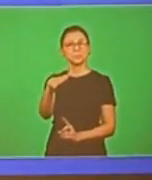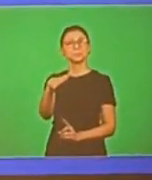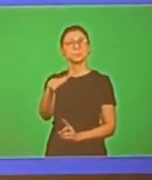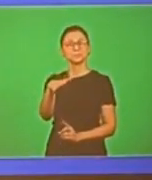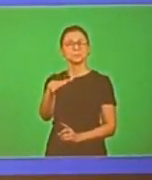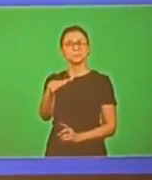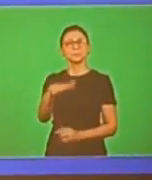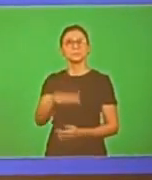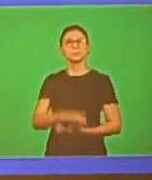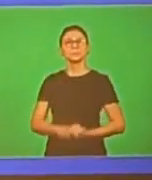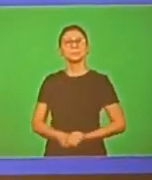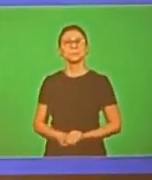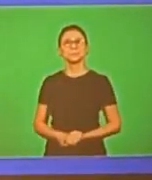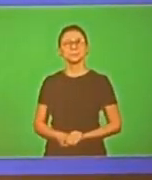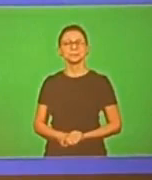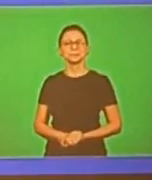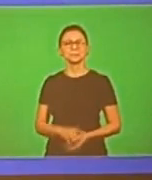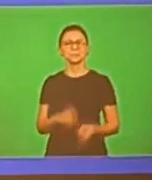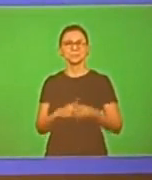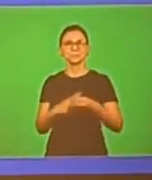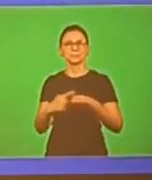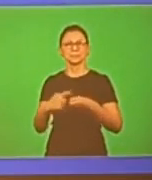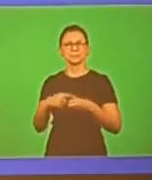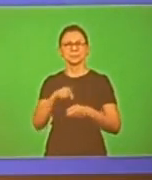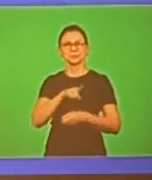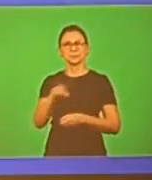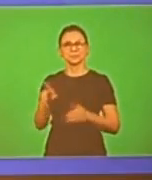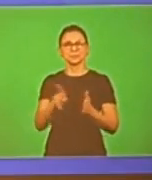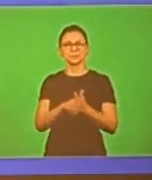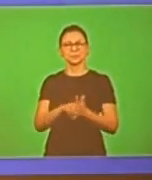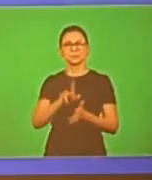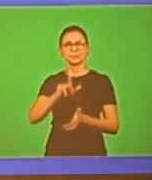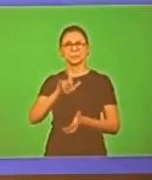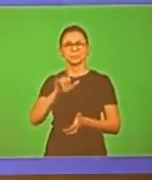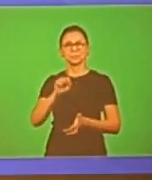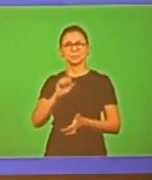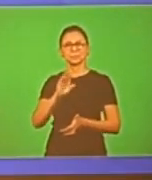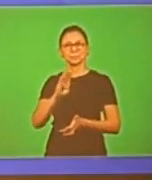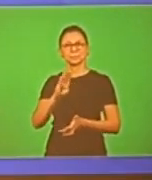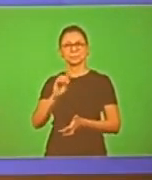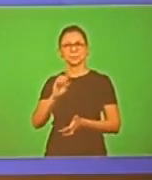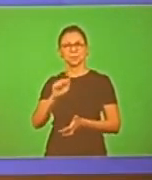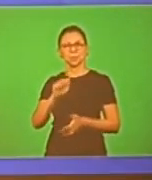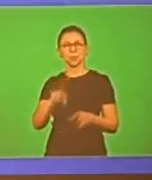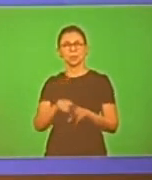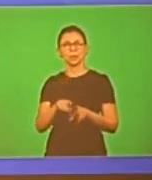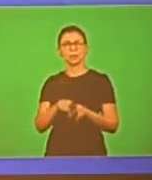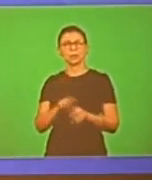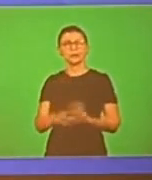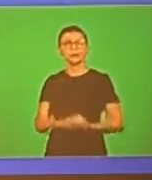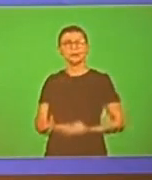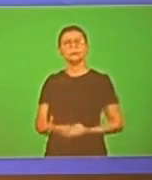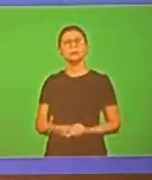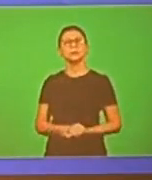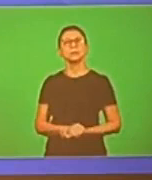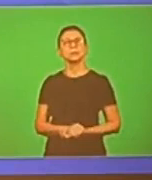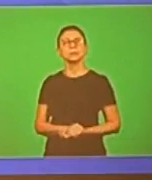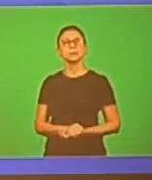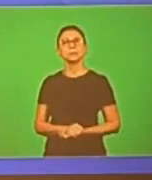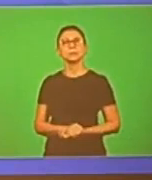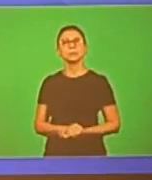in one of our churches in Portugal, Lisbon, in Uruguay,